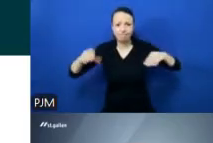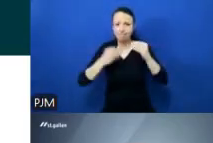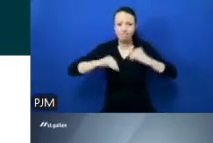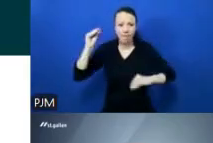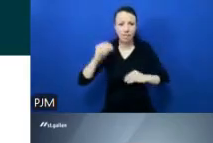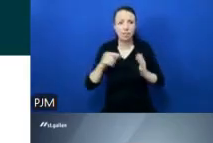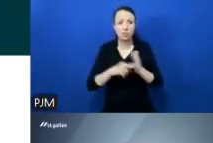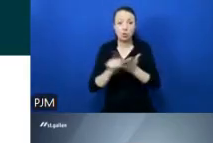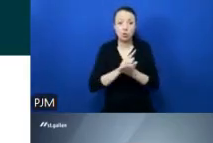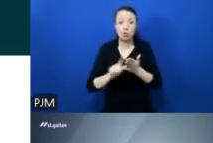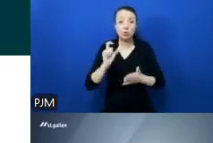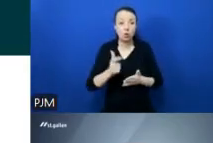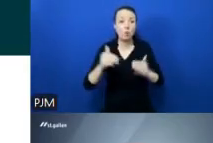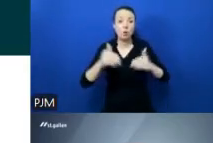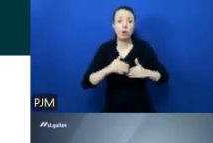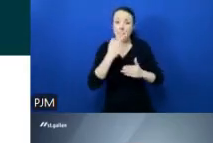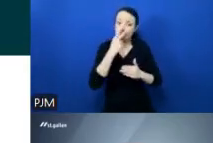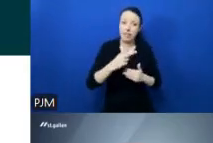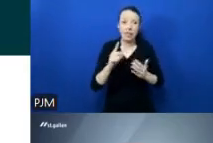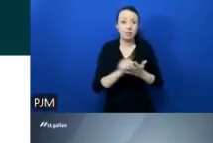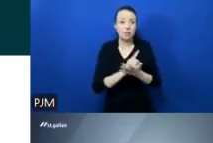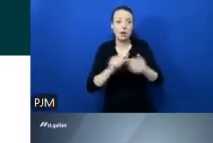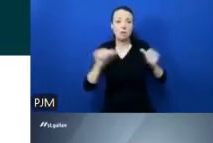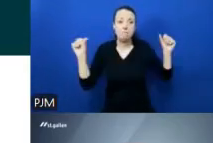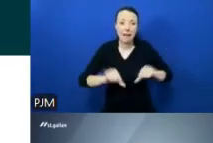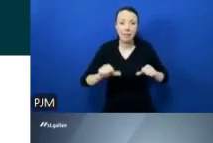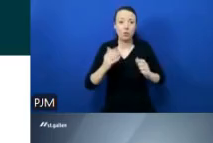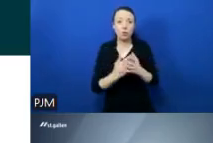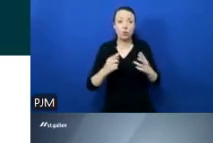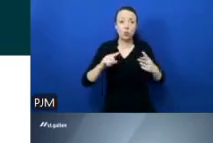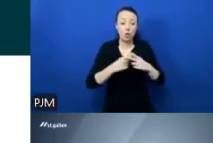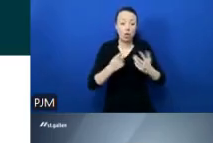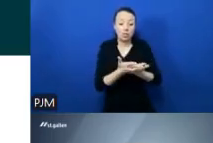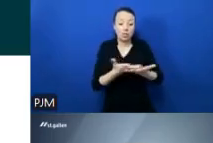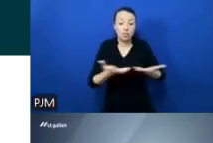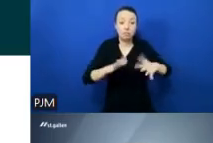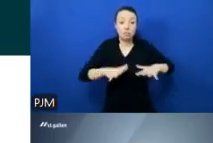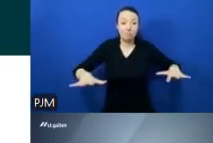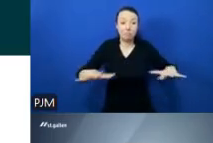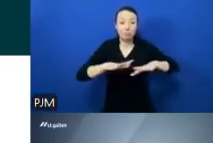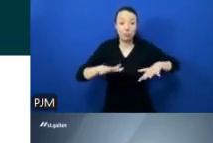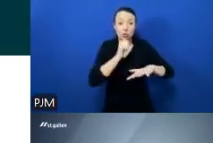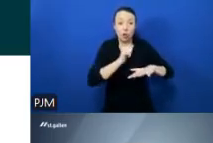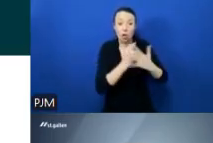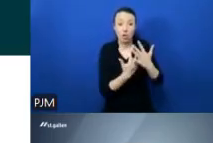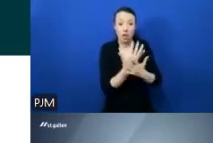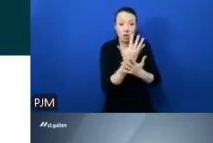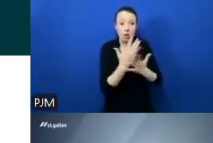phenomenon because it can lead to sealing the existing surfaces, green